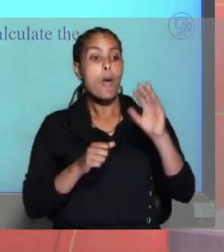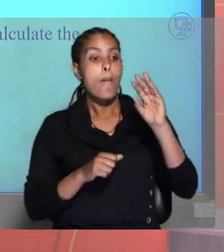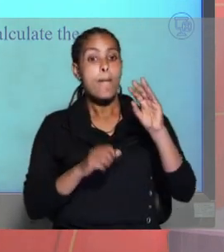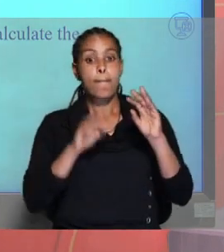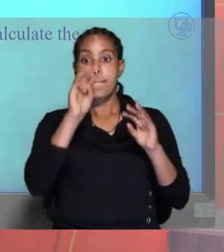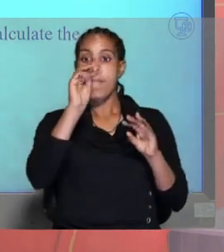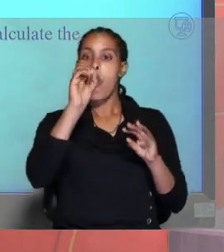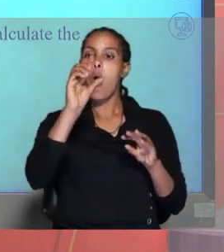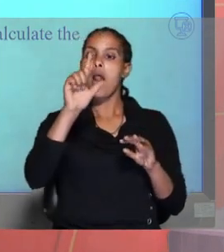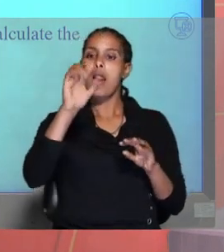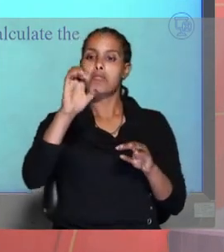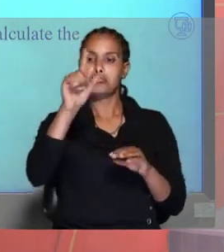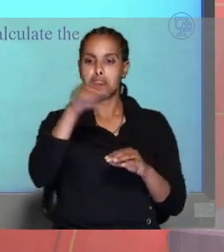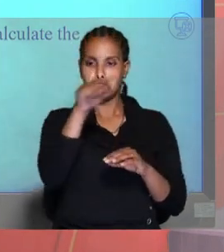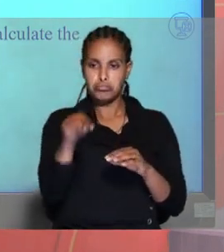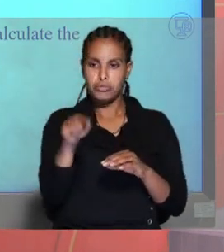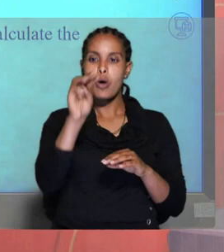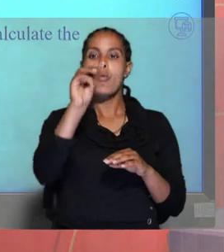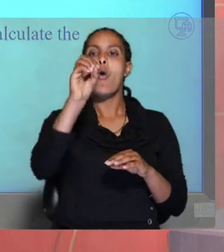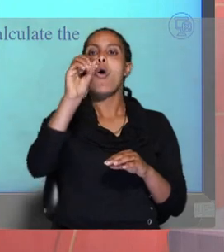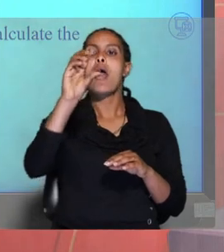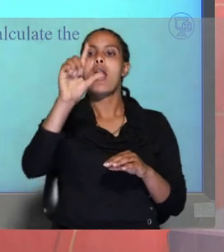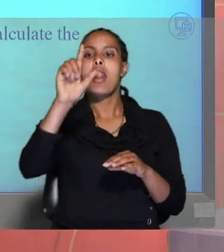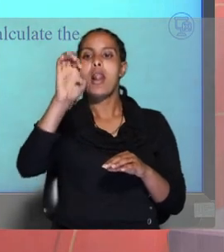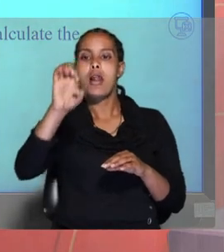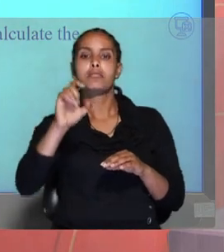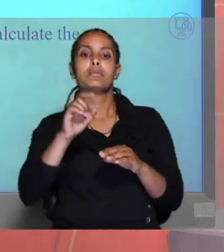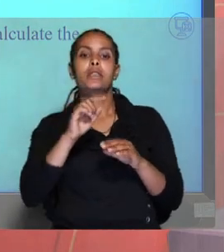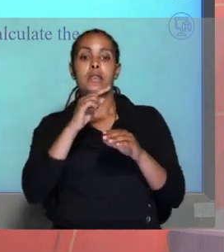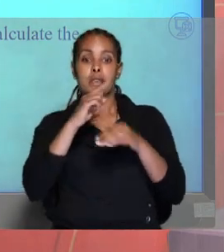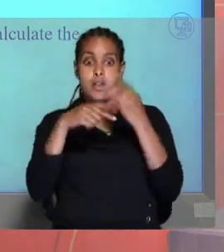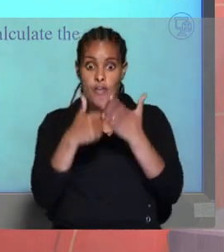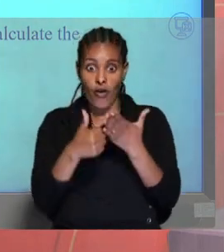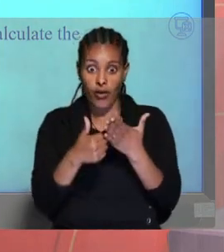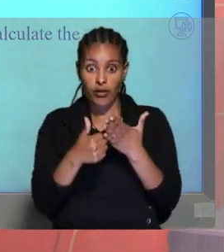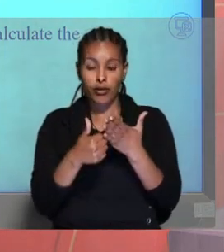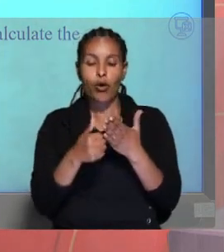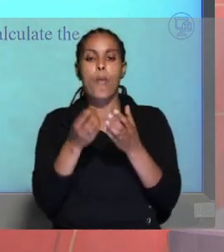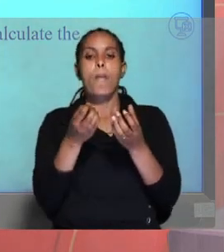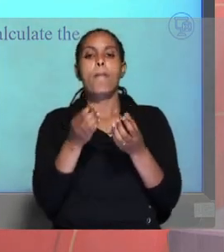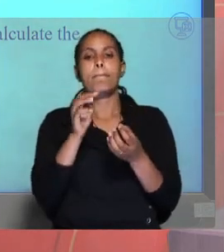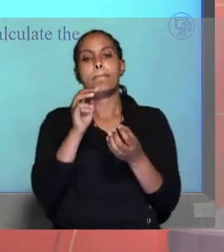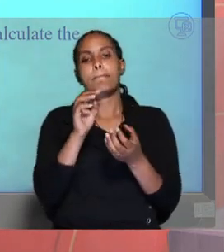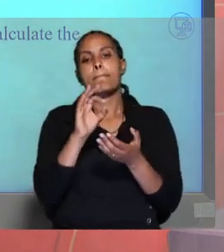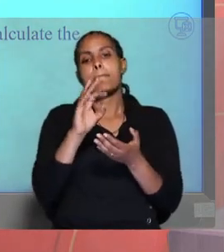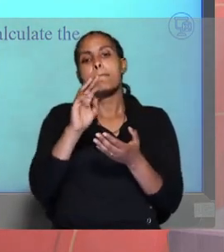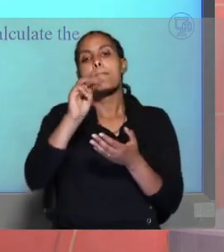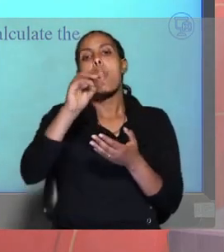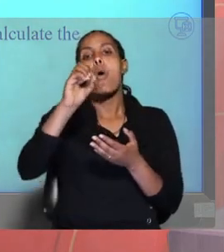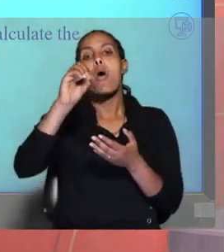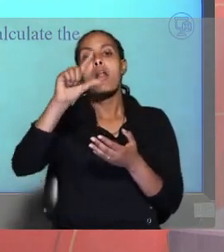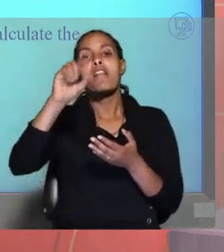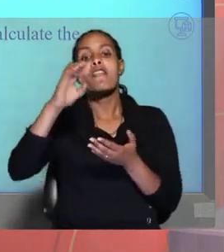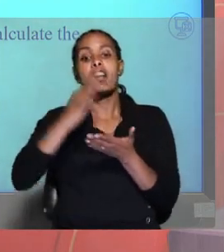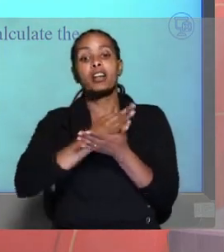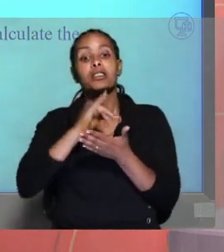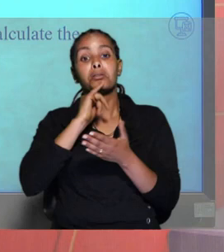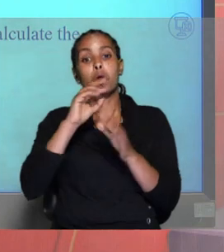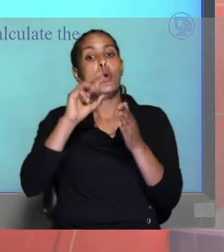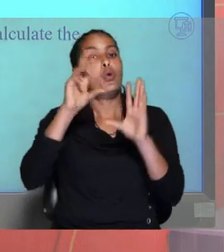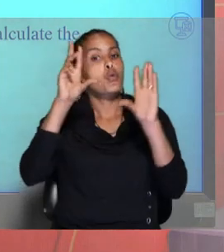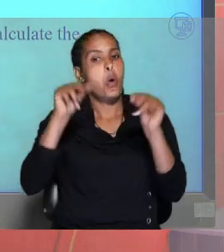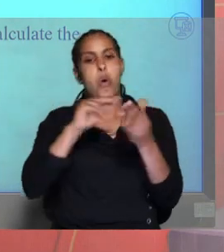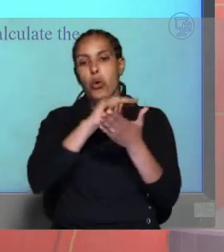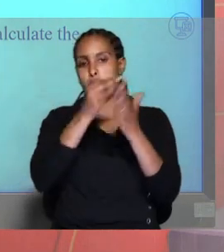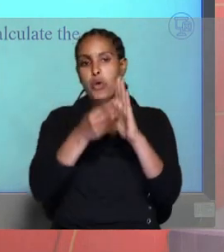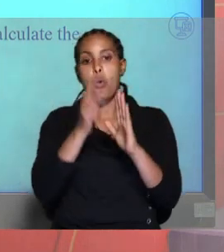Mole will be cancelled by mole. Therefore, mole fraction has no unit. 1 divided